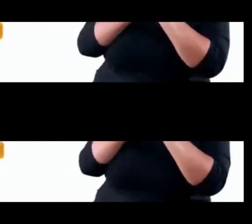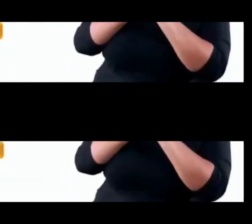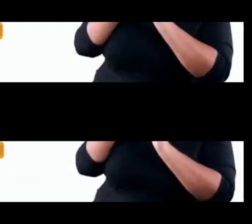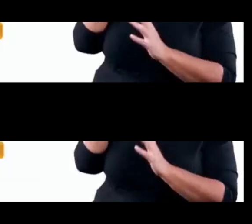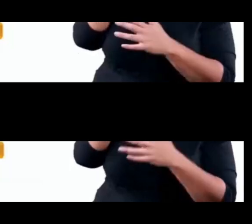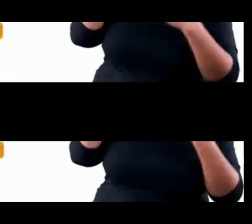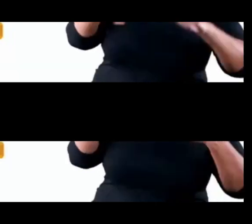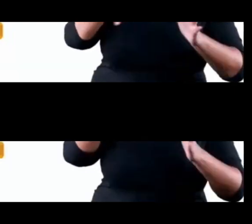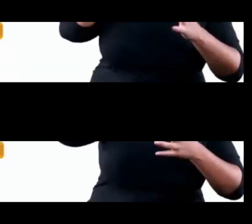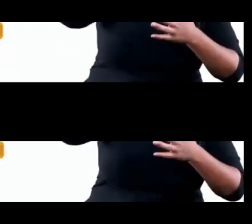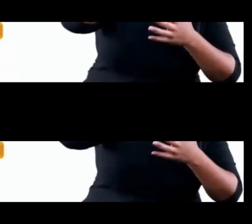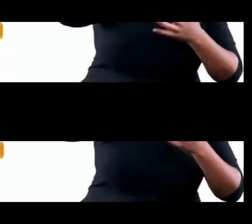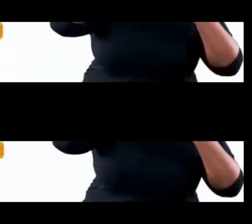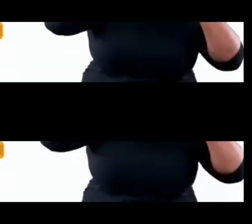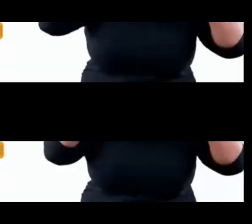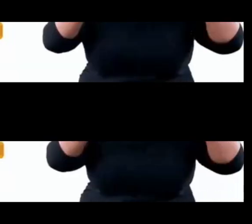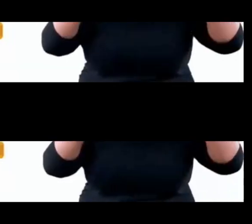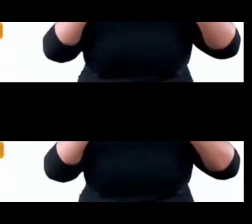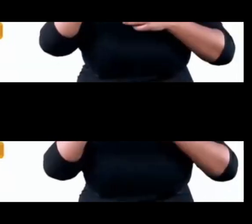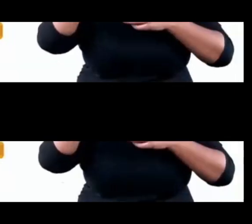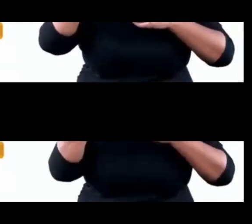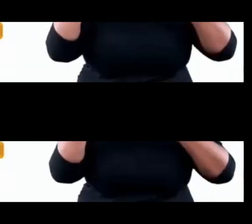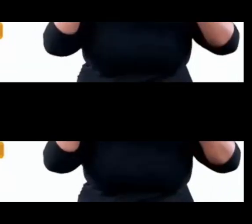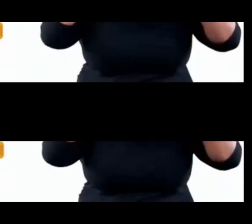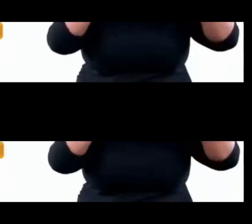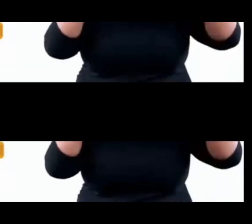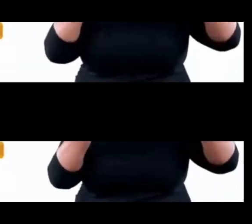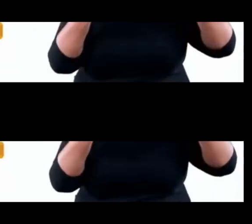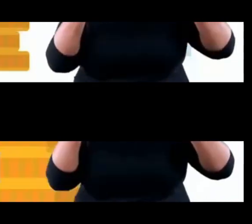because they were already paying a lot of taxes.